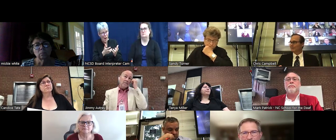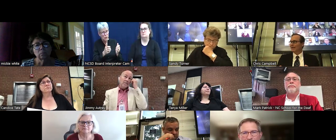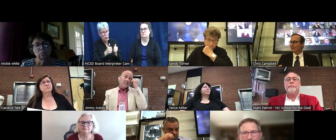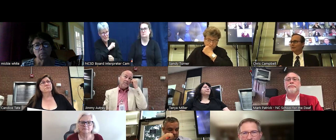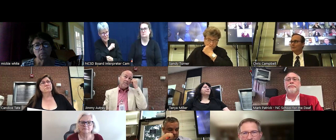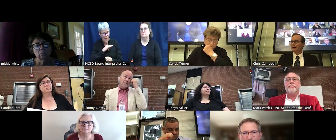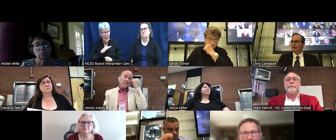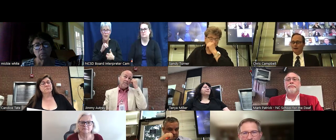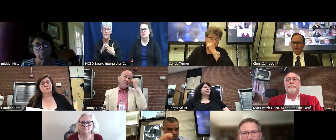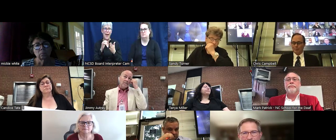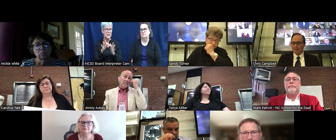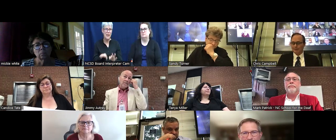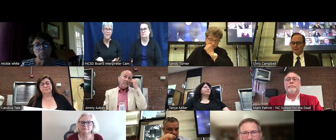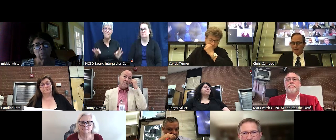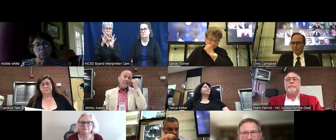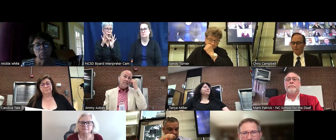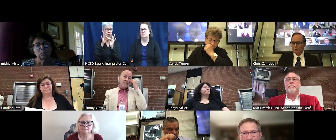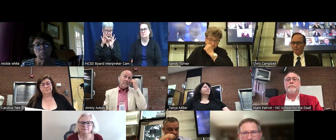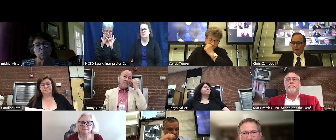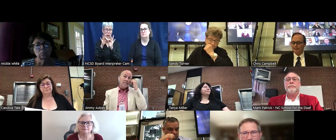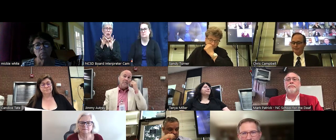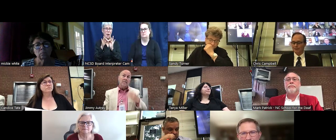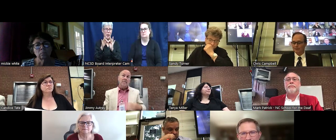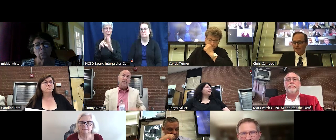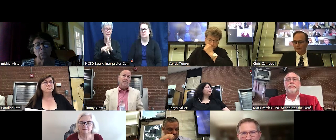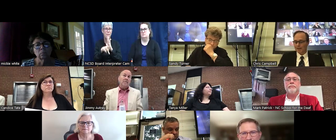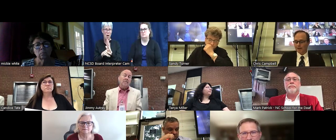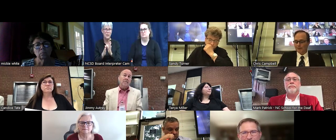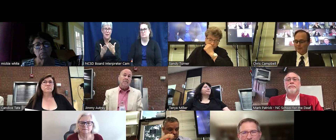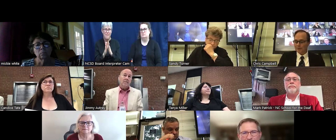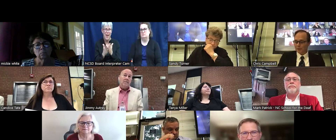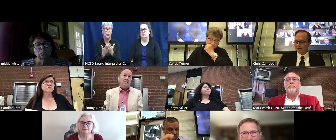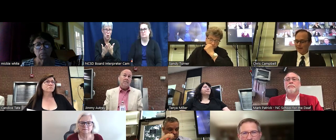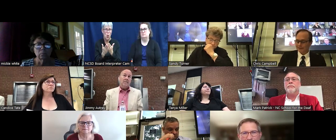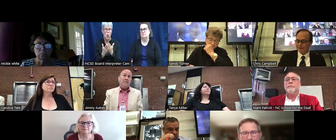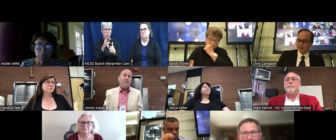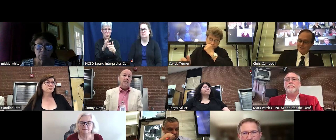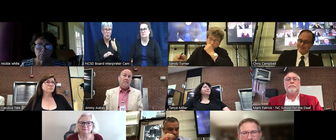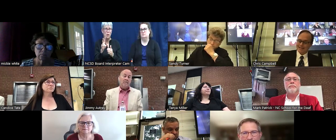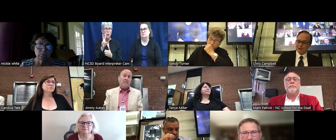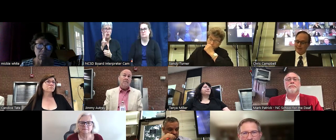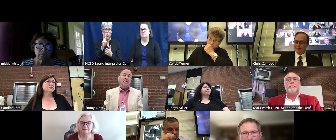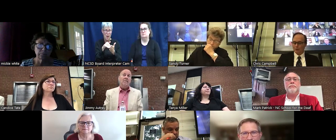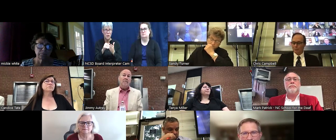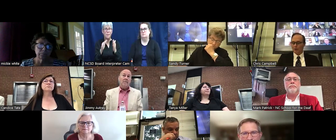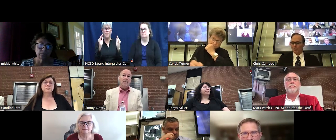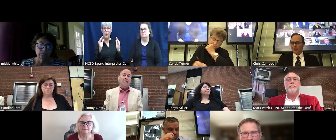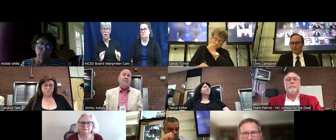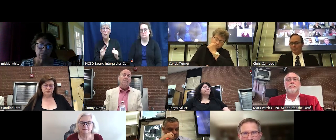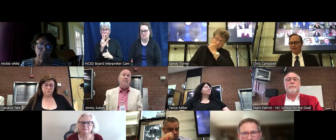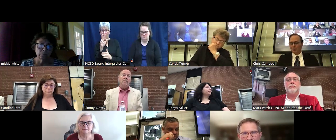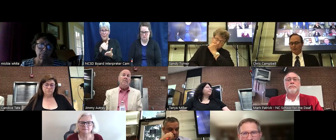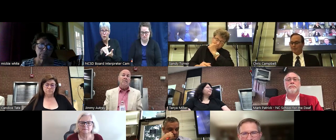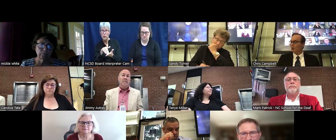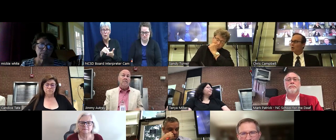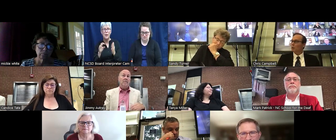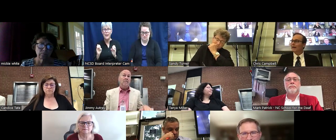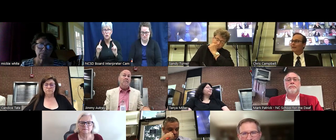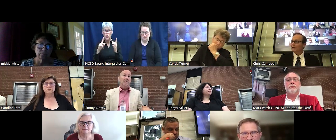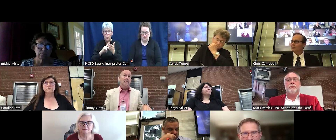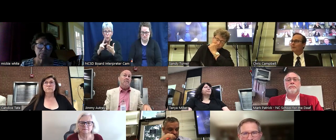important section of the policy manual for you to pay attention to. Then the 3,000 series, the educational program, talks